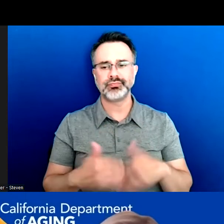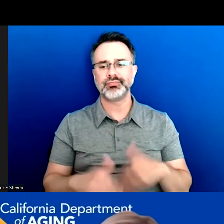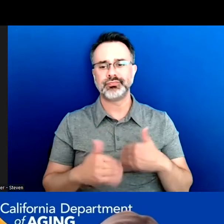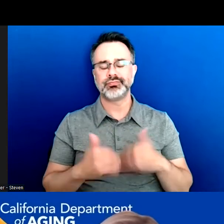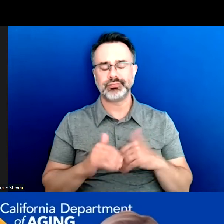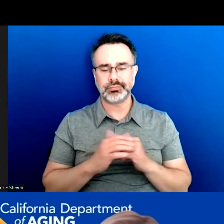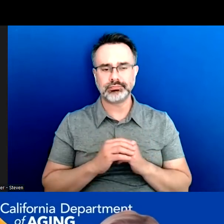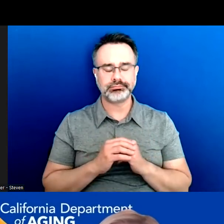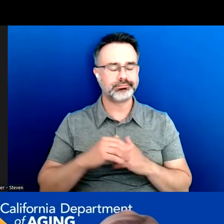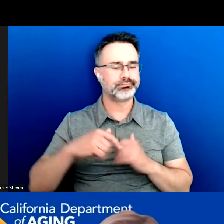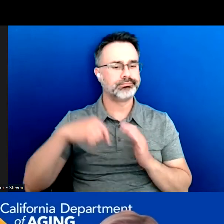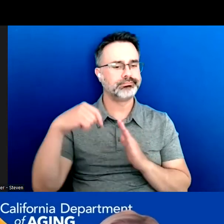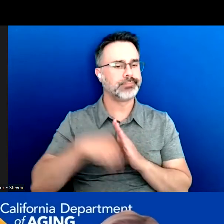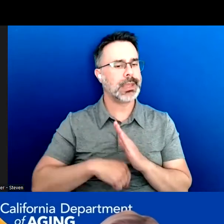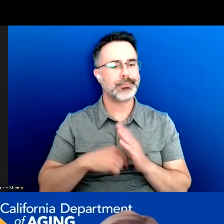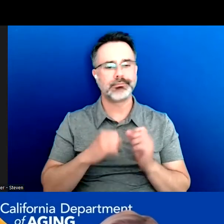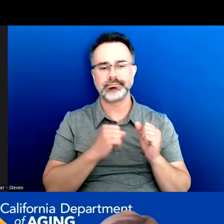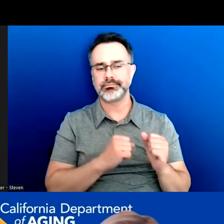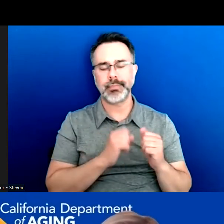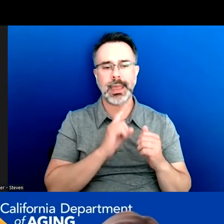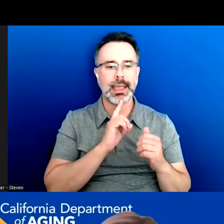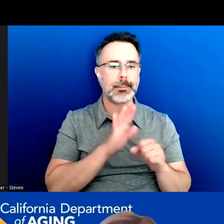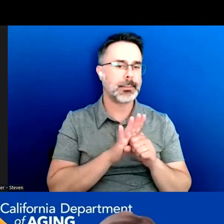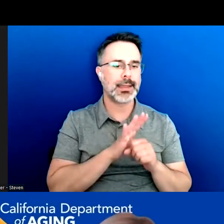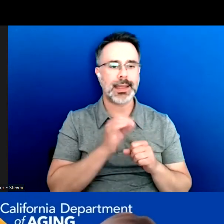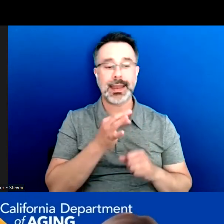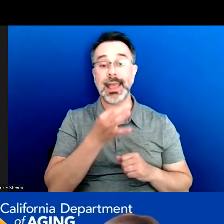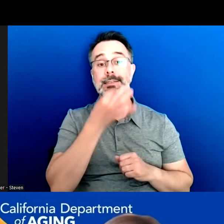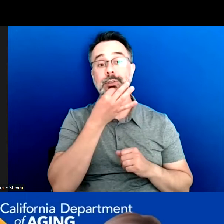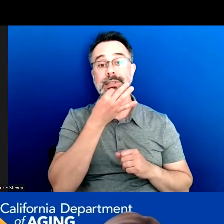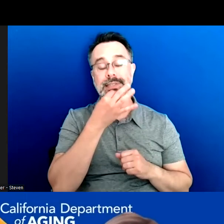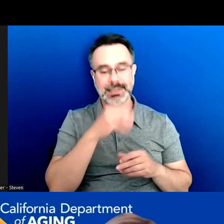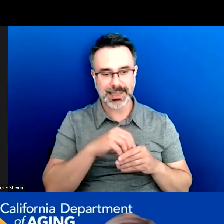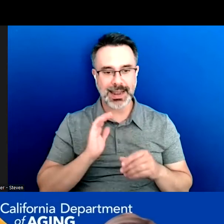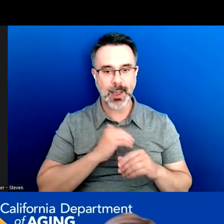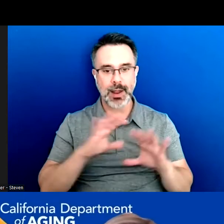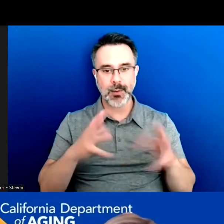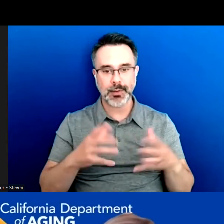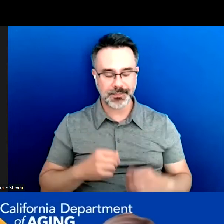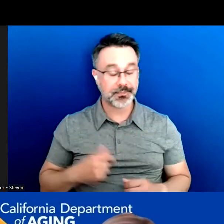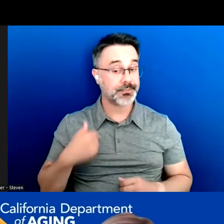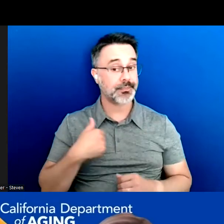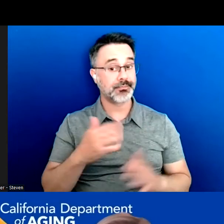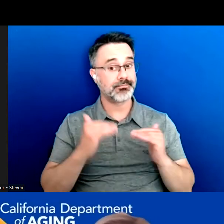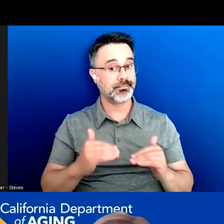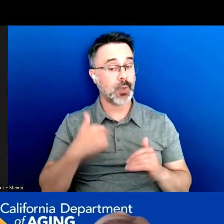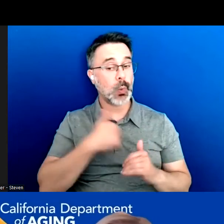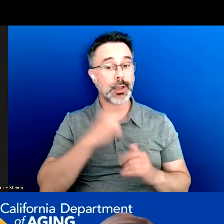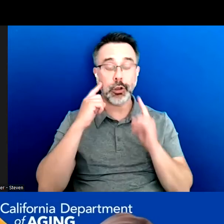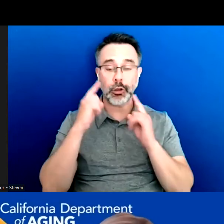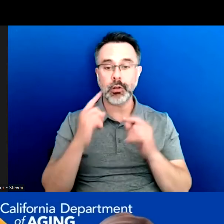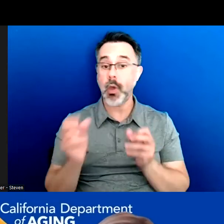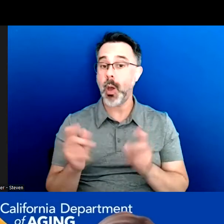deep commitment and expertise in our network. We heard opportunities for reform that go